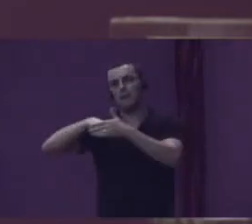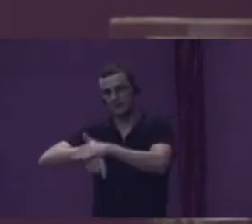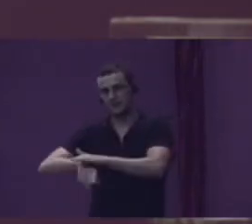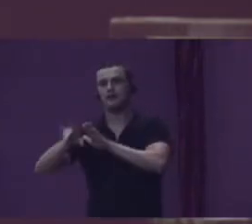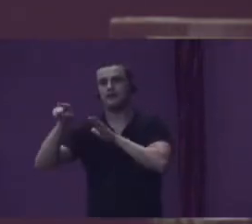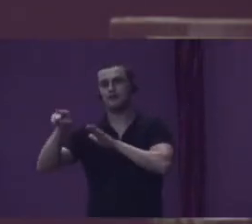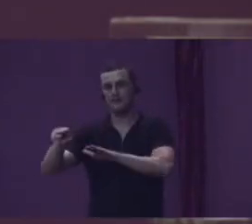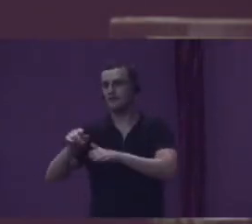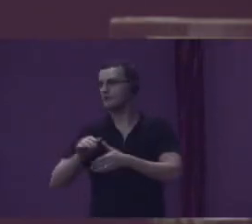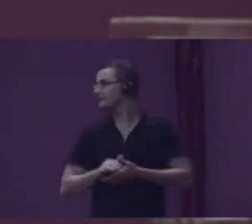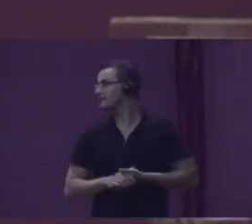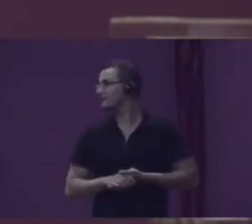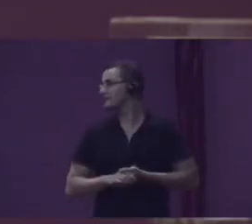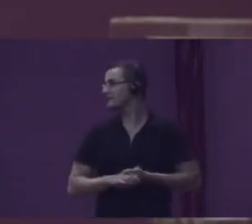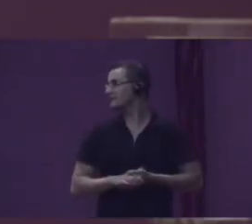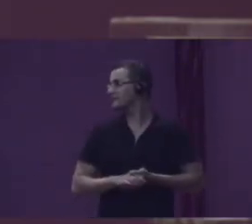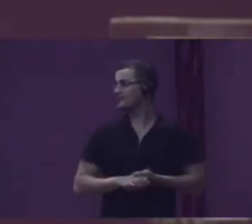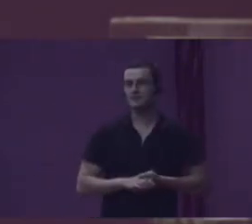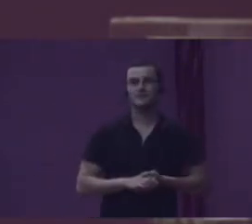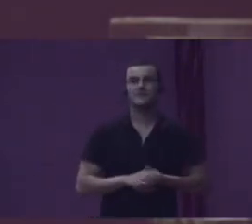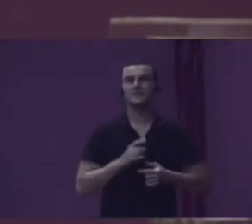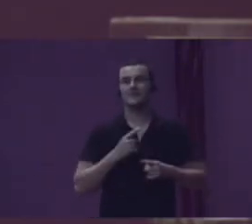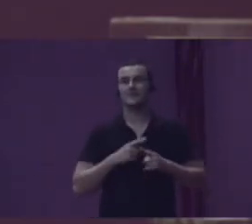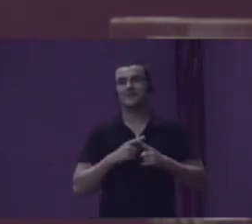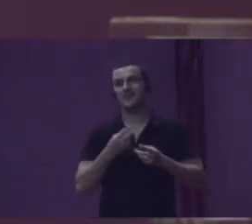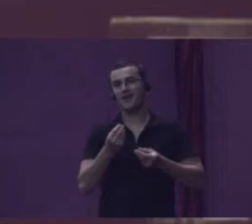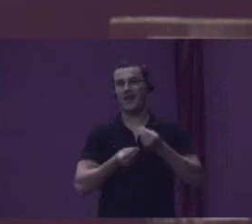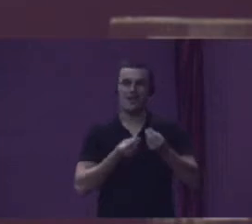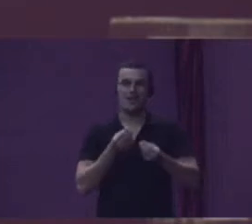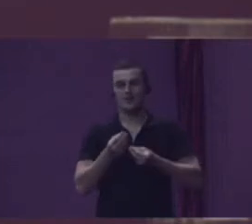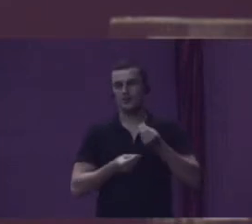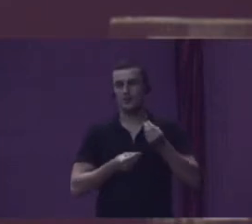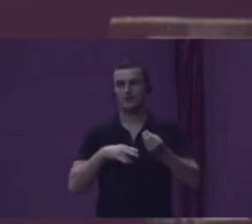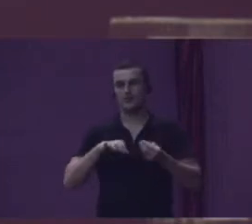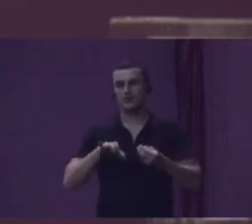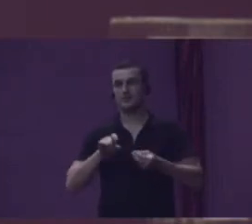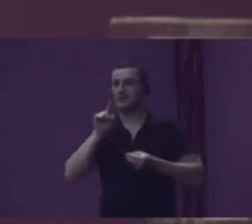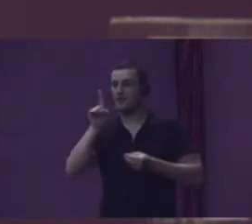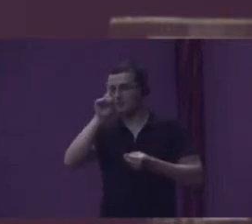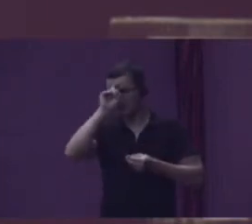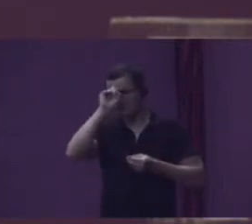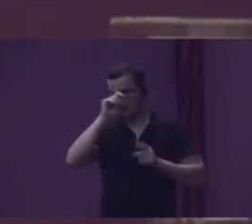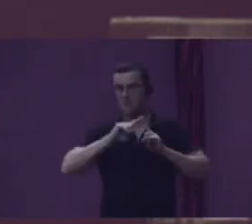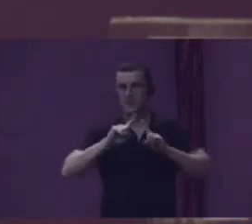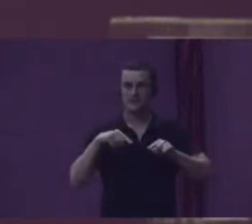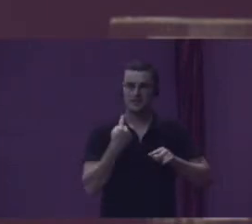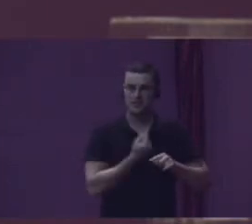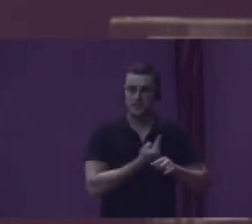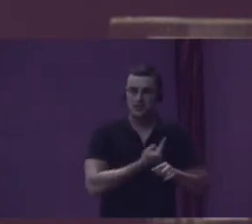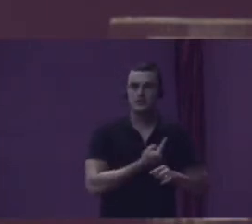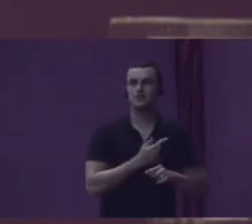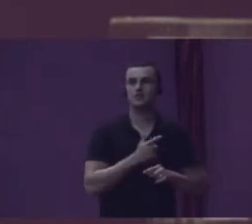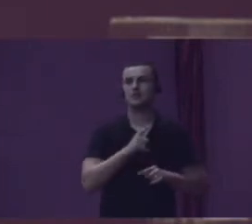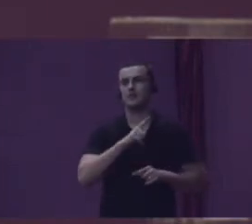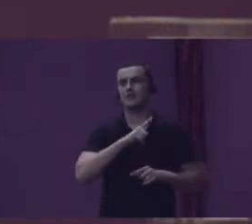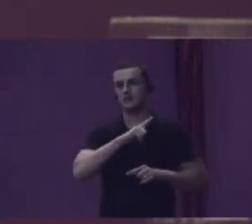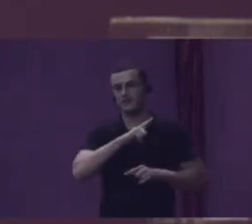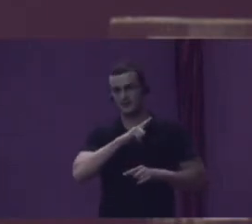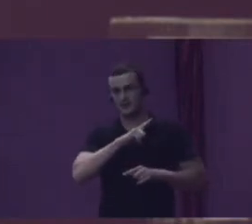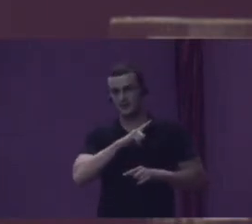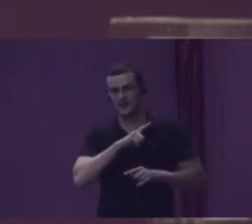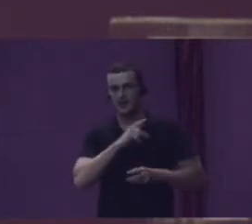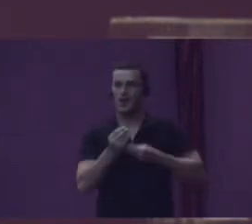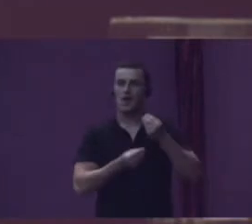setting, but we're also qualified to attend out-of-hospital birth. So births in homes, births in